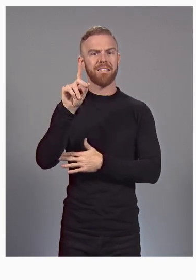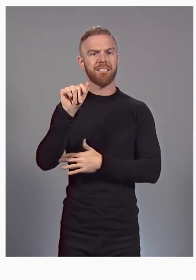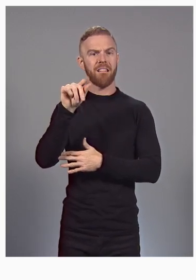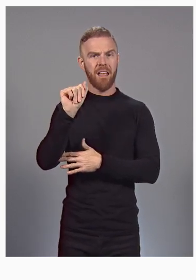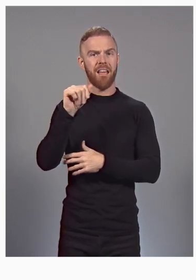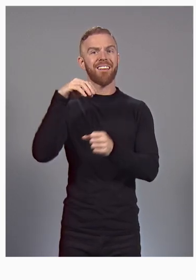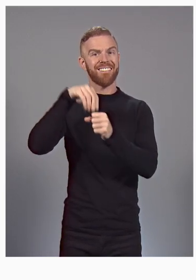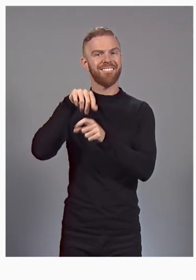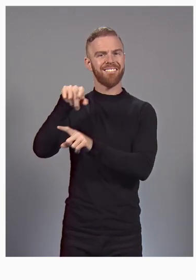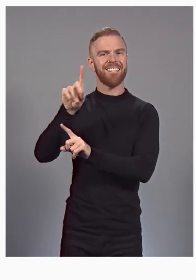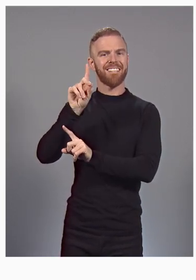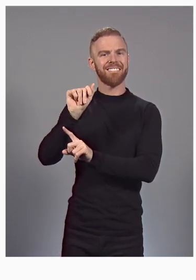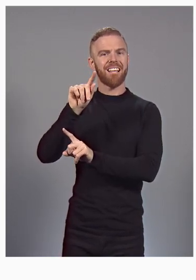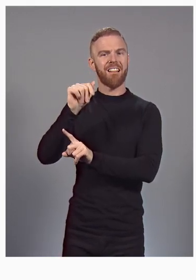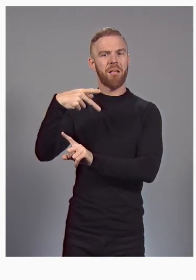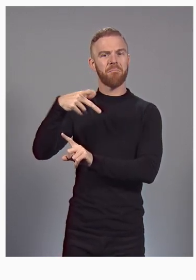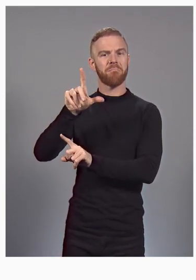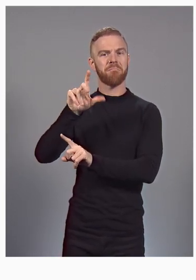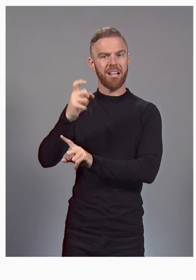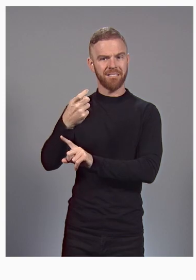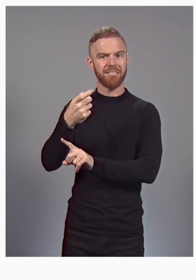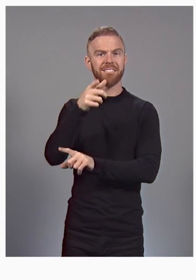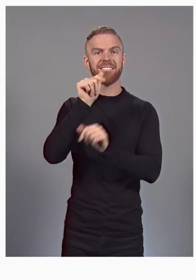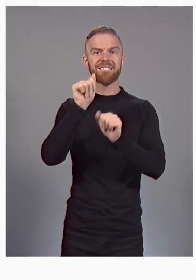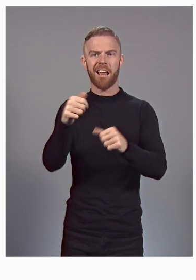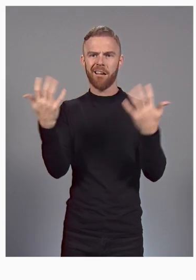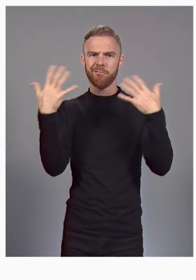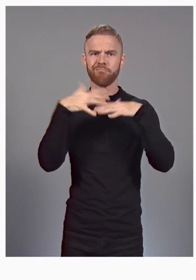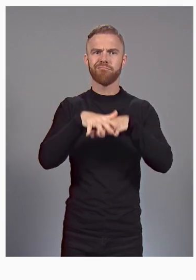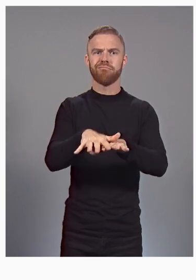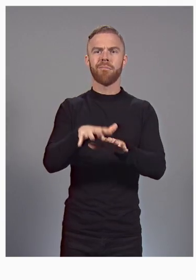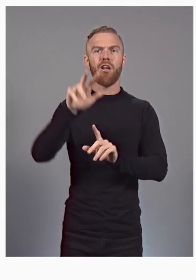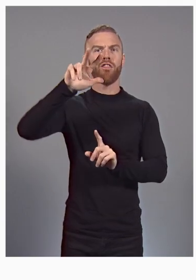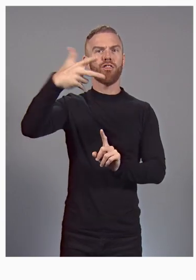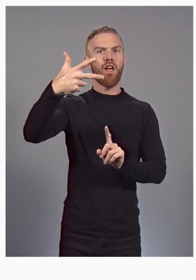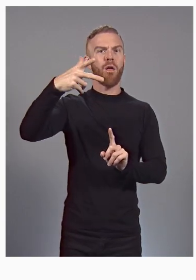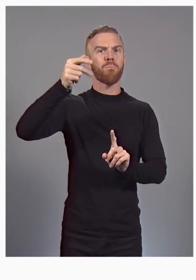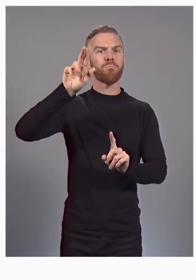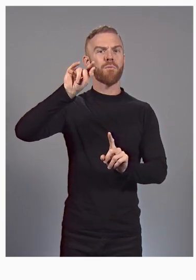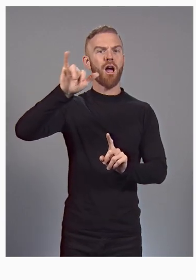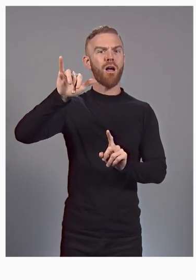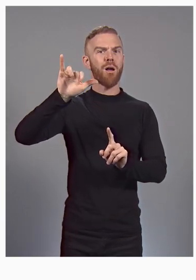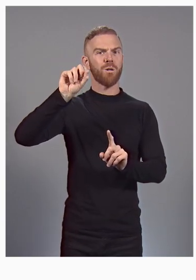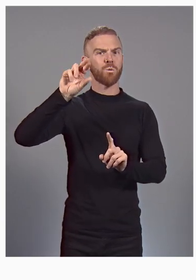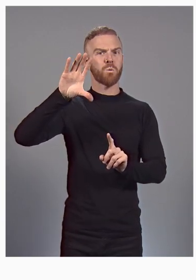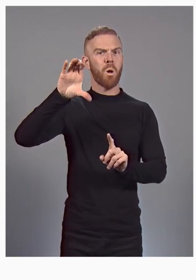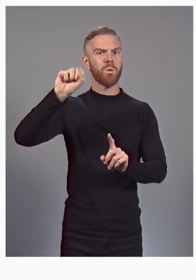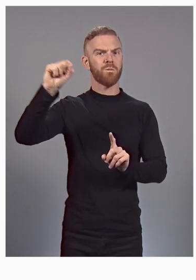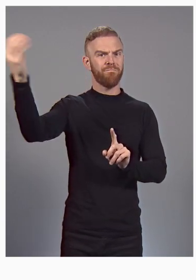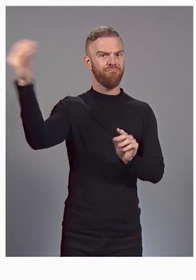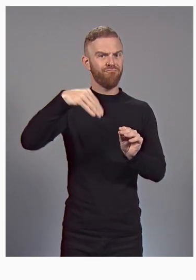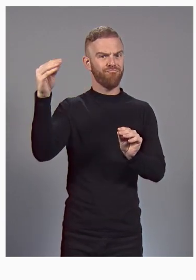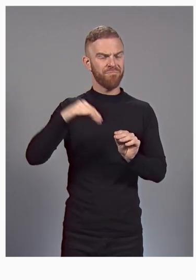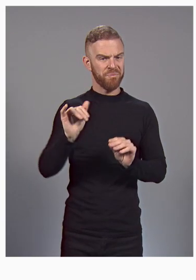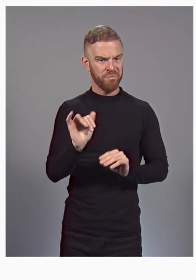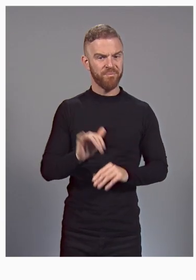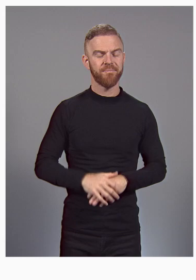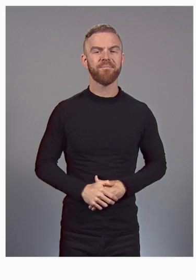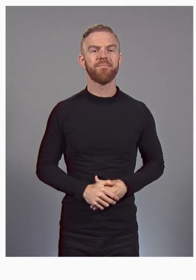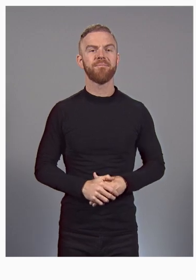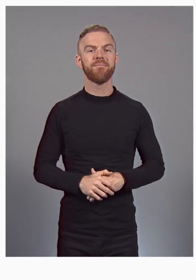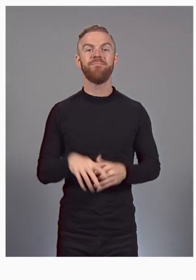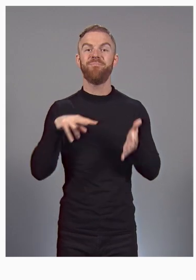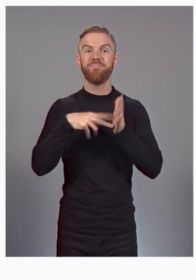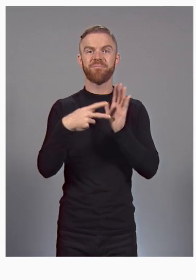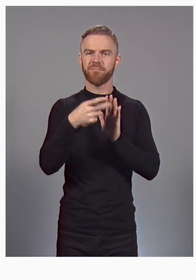context in Dataplex. And you can integrate third-party sources too. What this means is that you